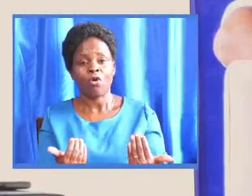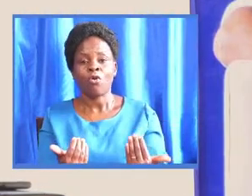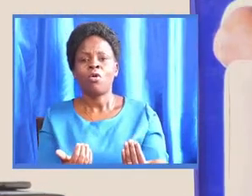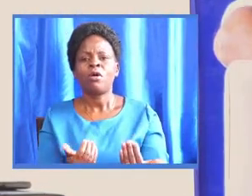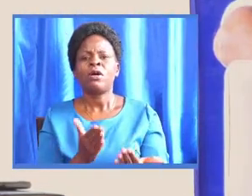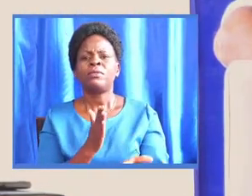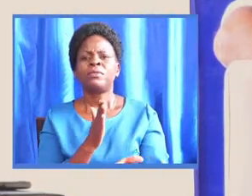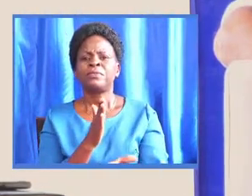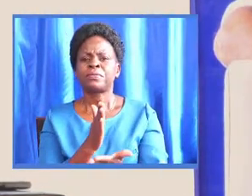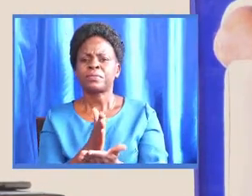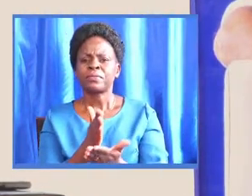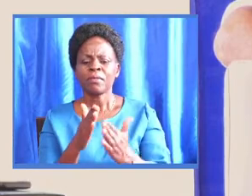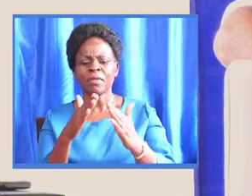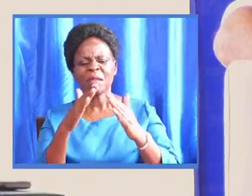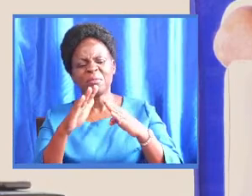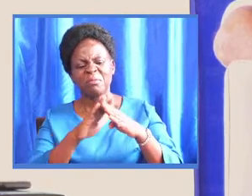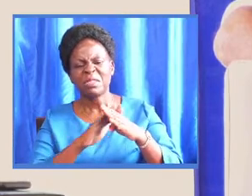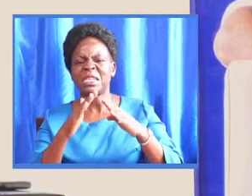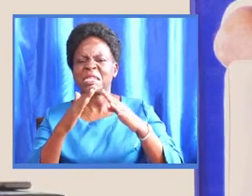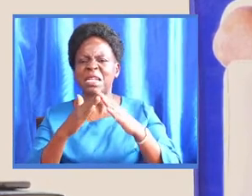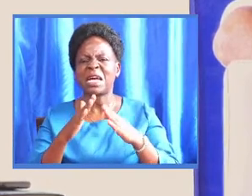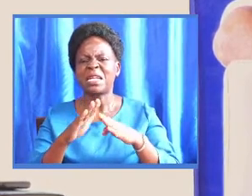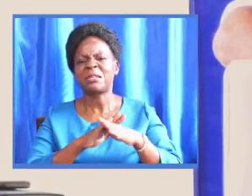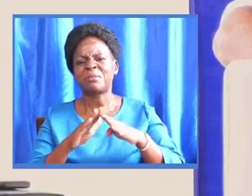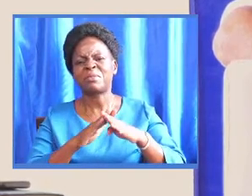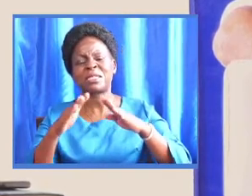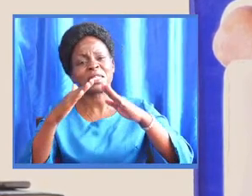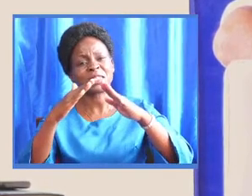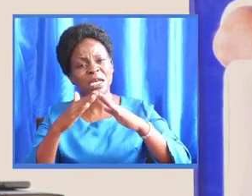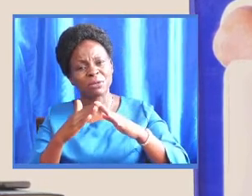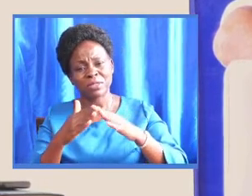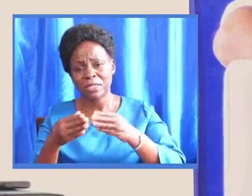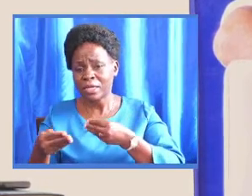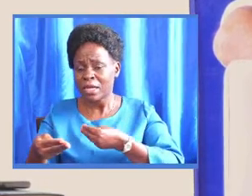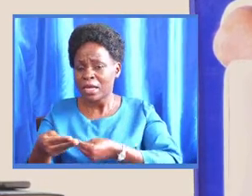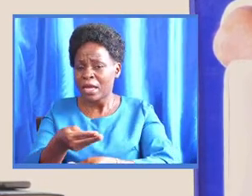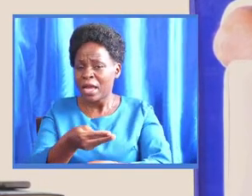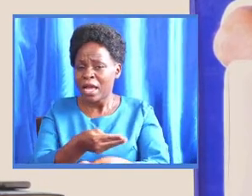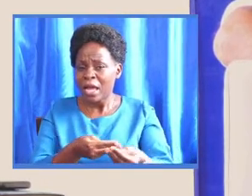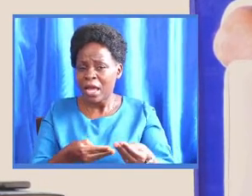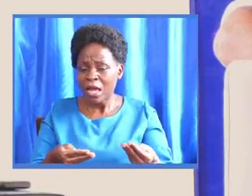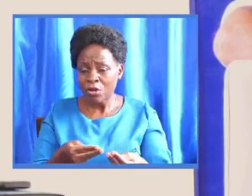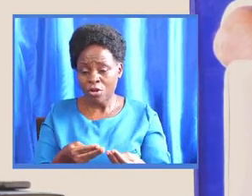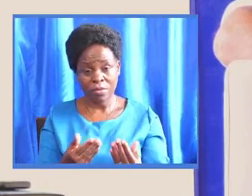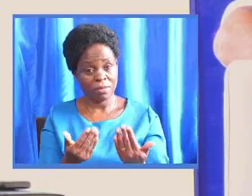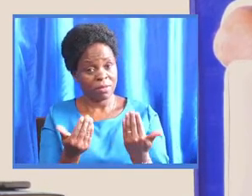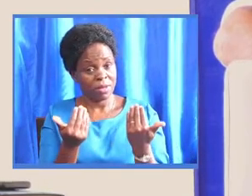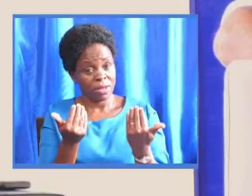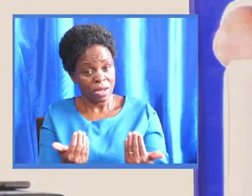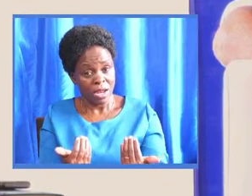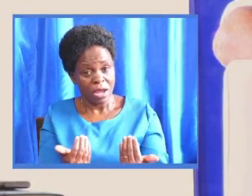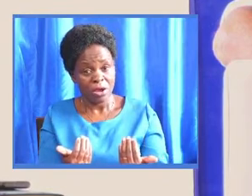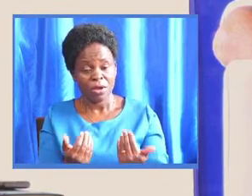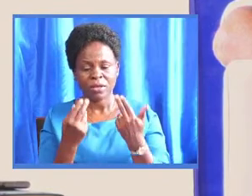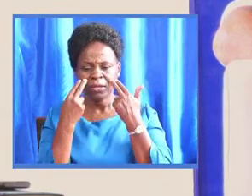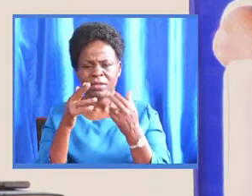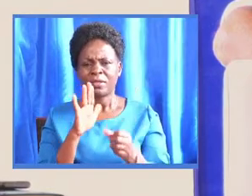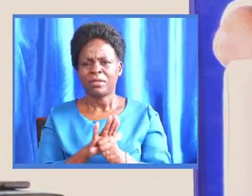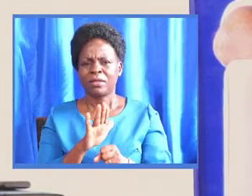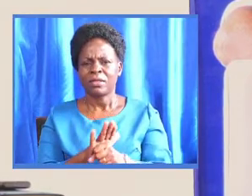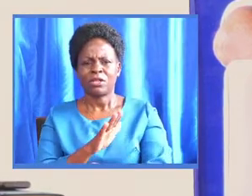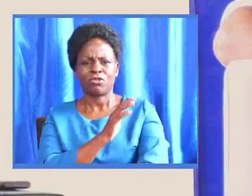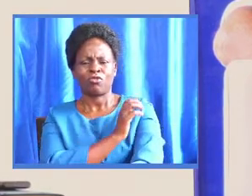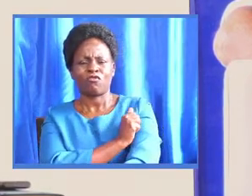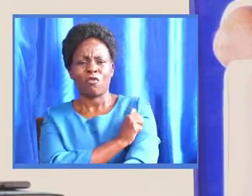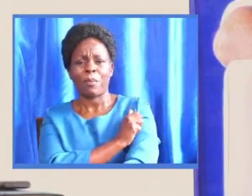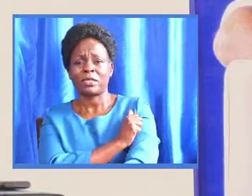Real estate movement follows the economy. At the moment, we see there's a lot of pressure in the